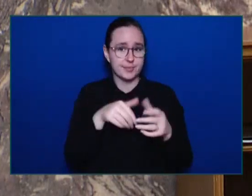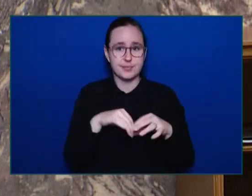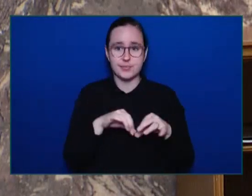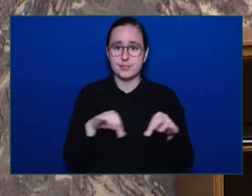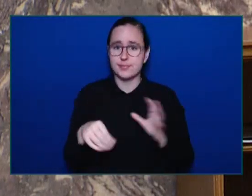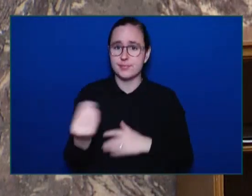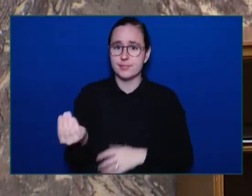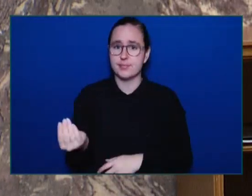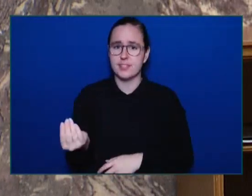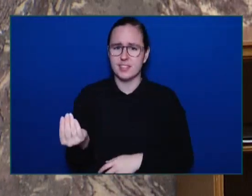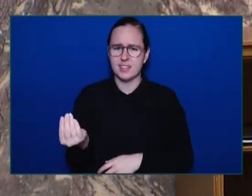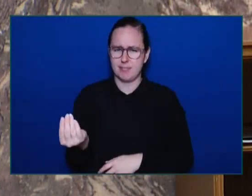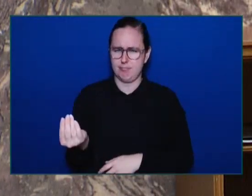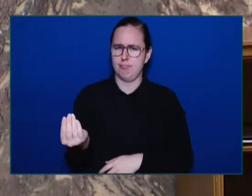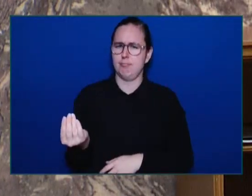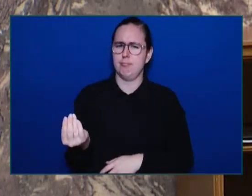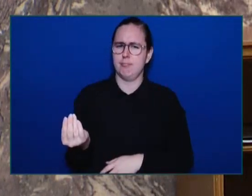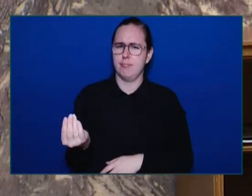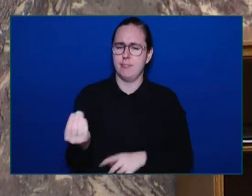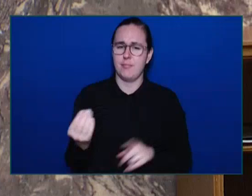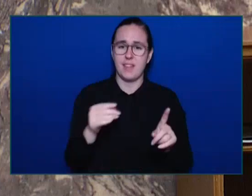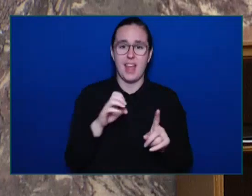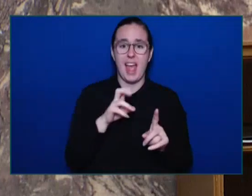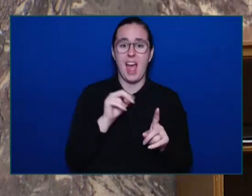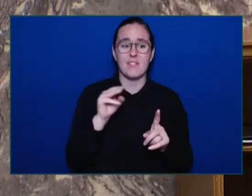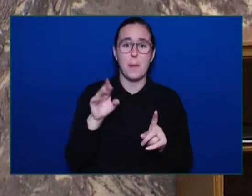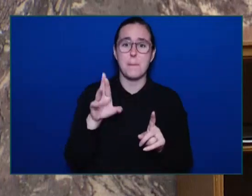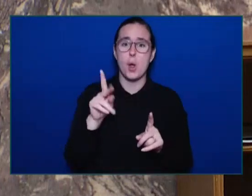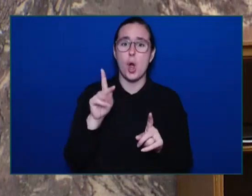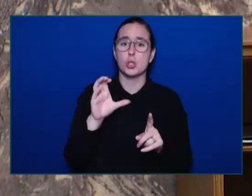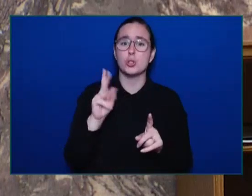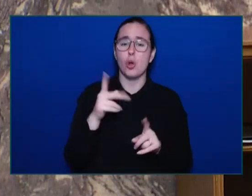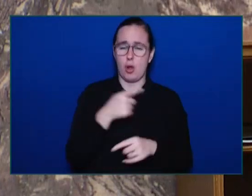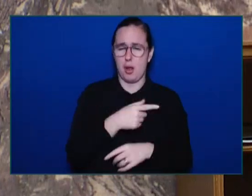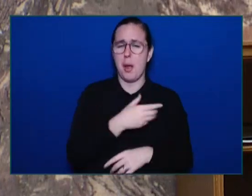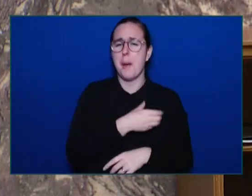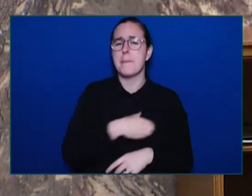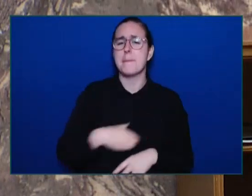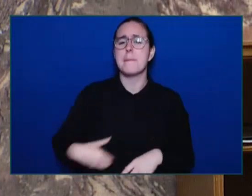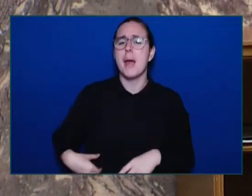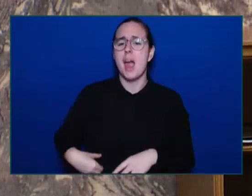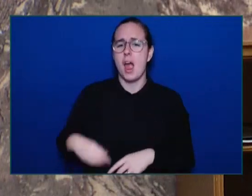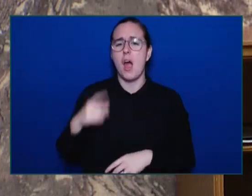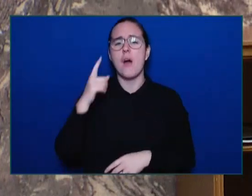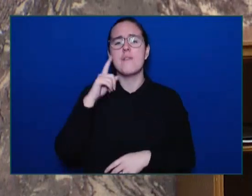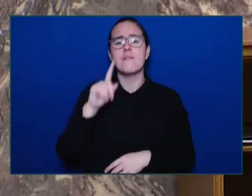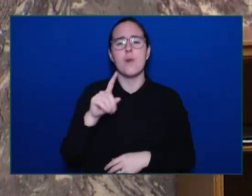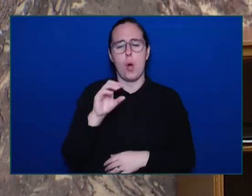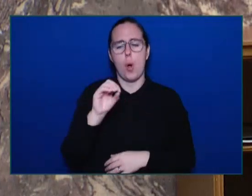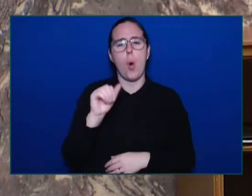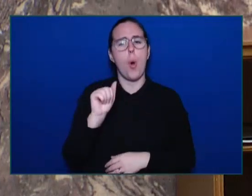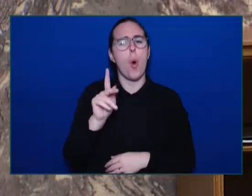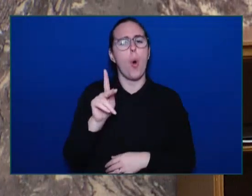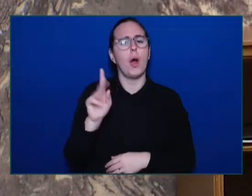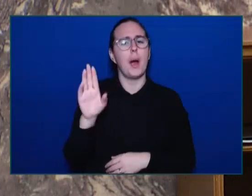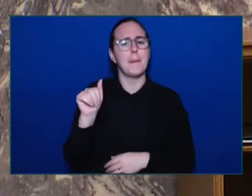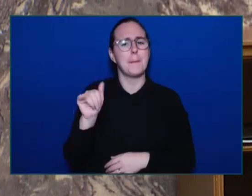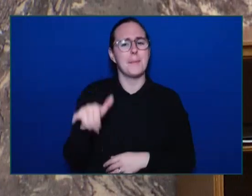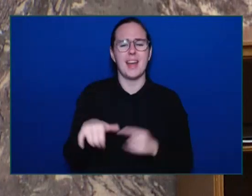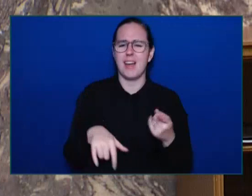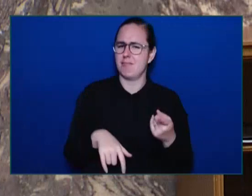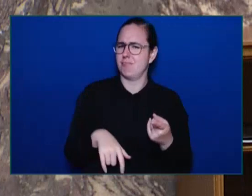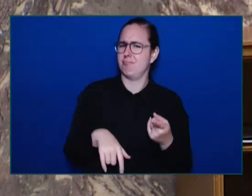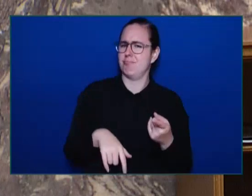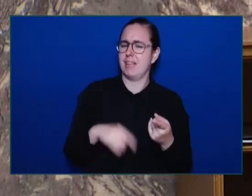expects, quote, lag of development because if I was a developer right now, I'd probably stop working on projects and